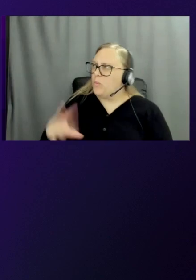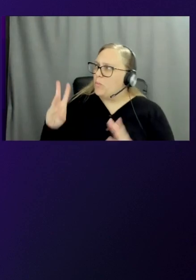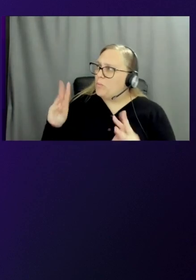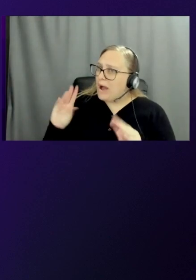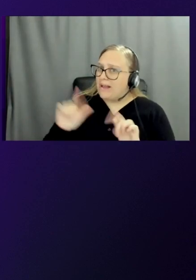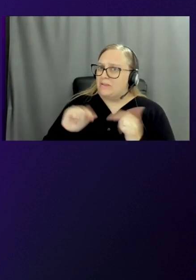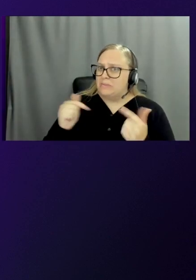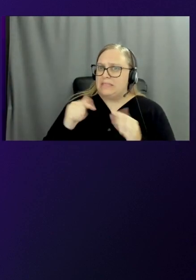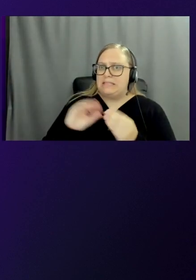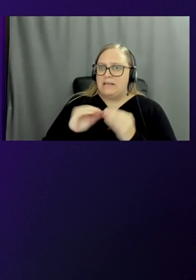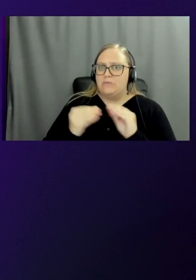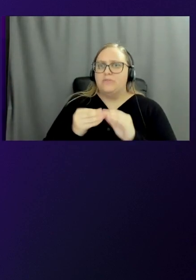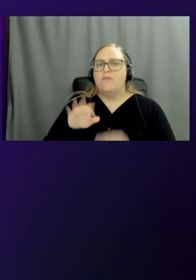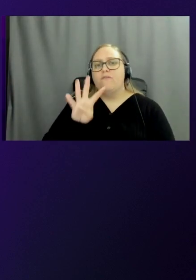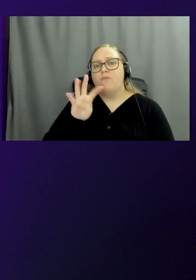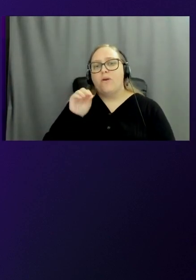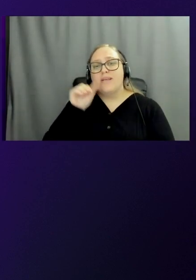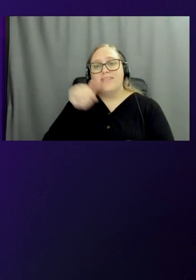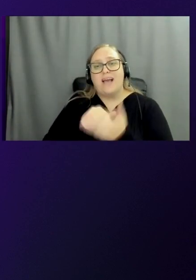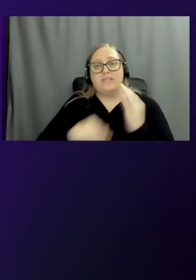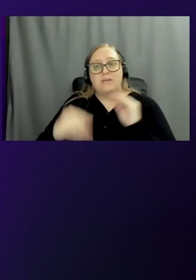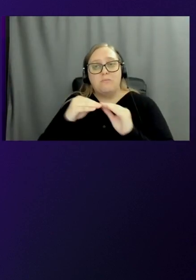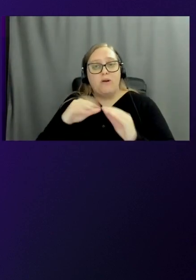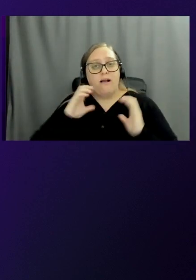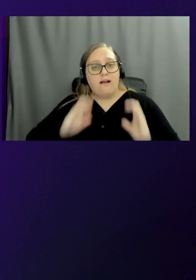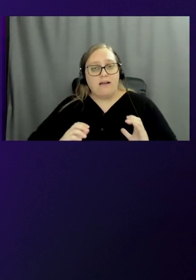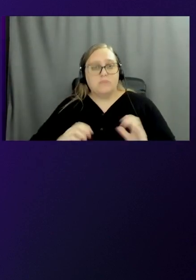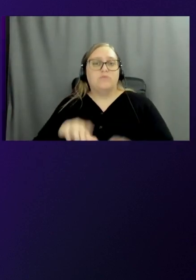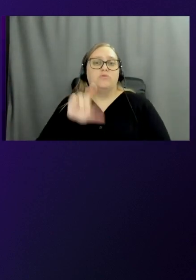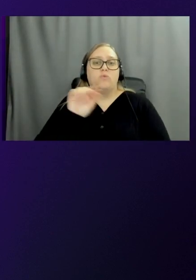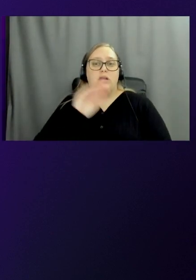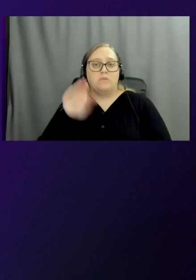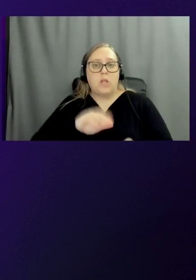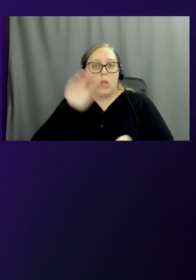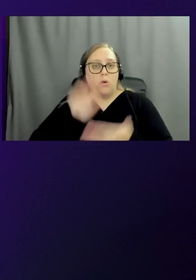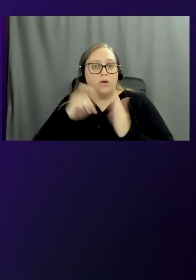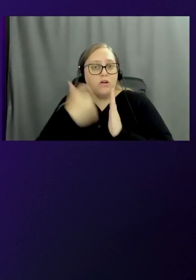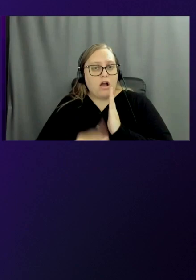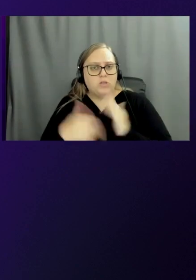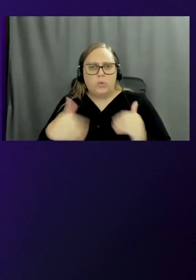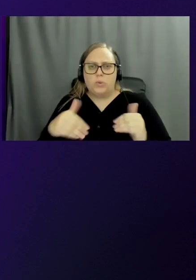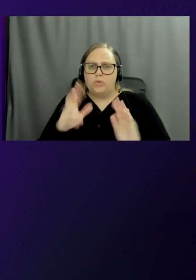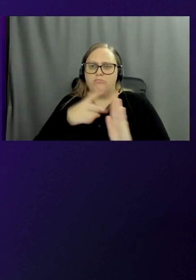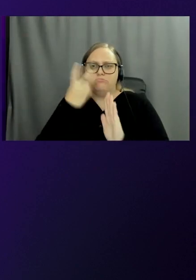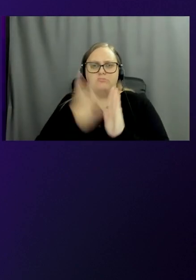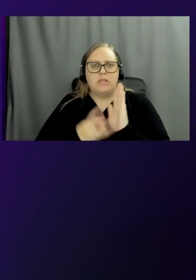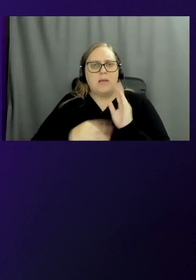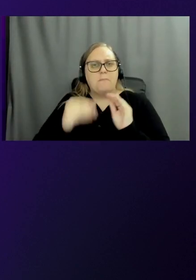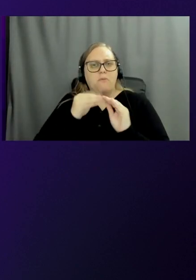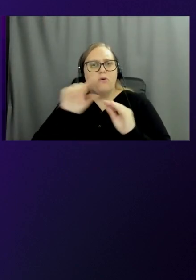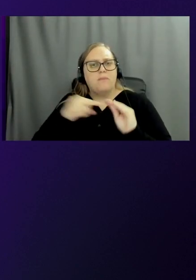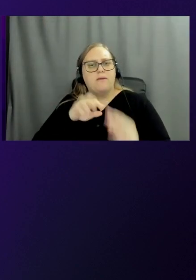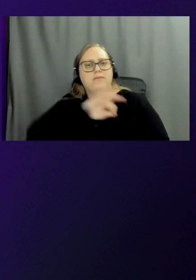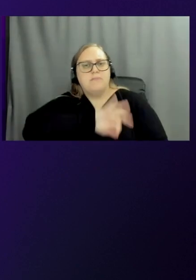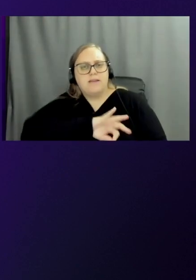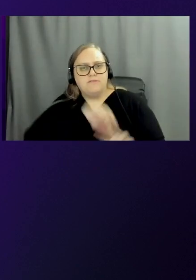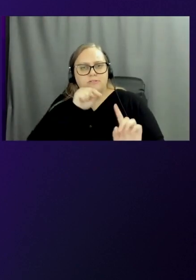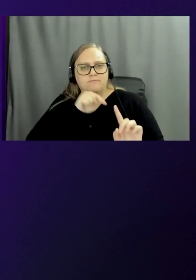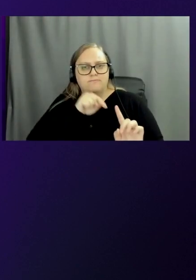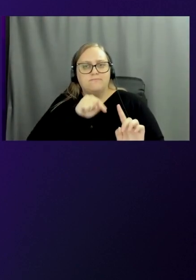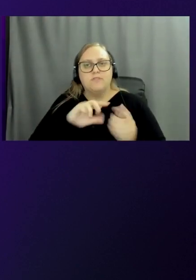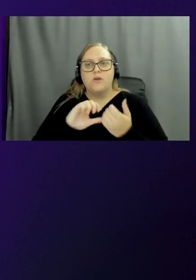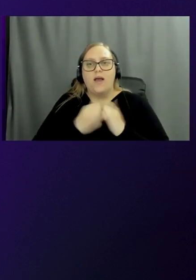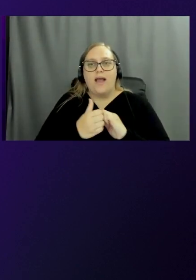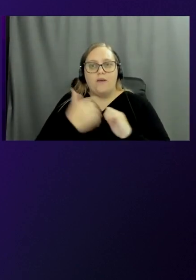customers, 40% better price performance, 20% lower cost. Can we dive in a little bit about those benefits? Like, how was AWS able